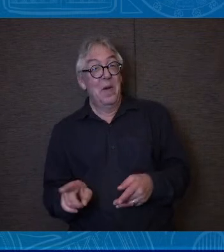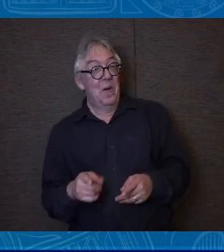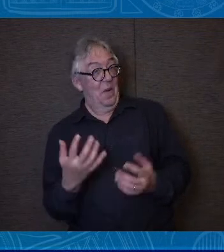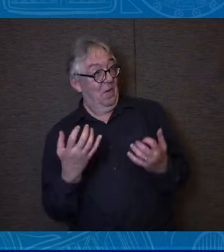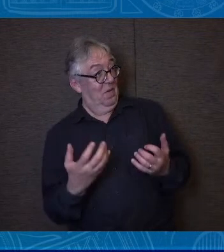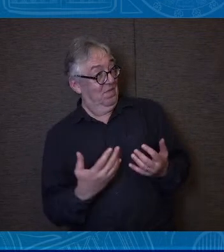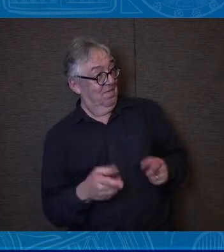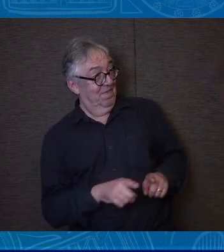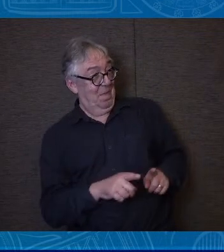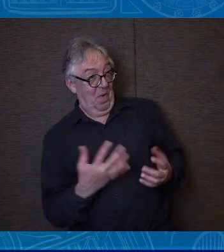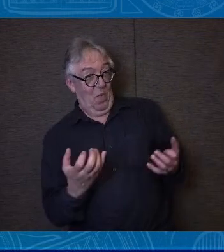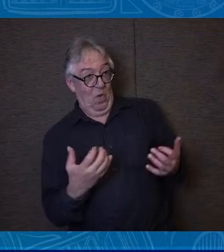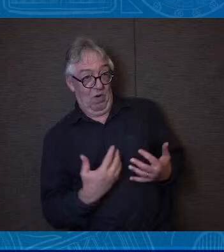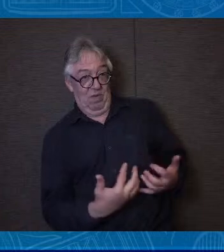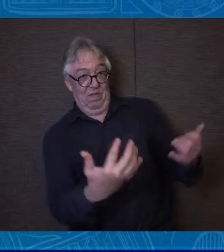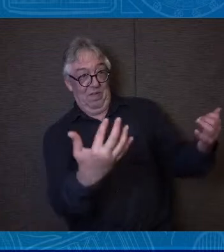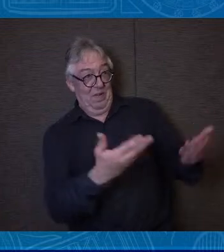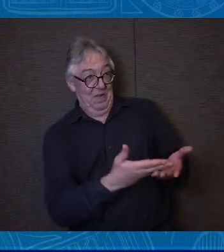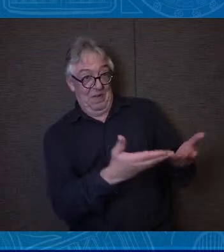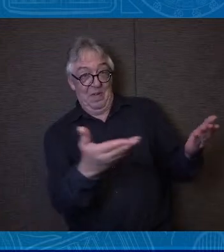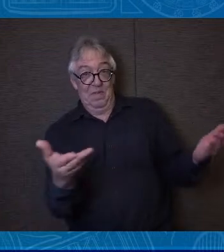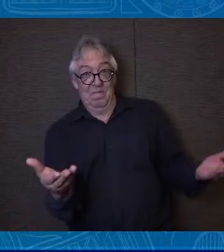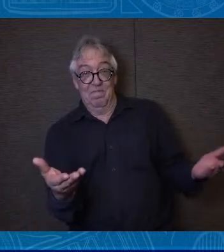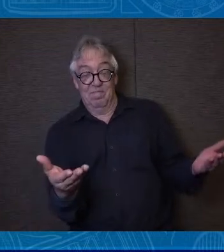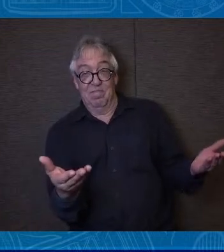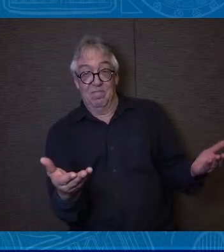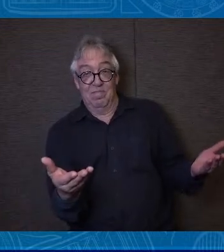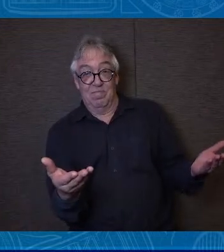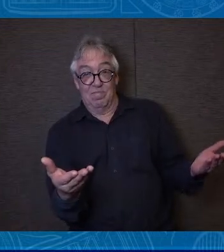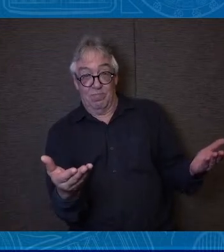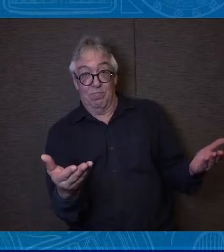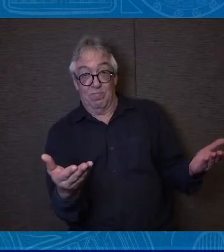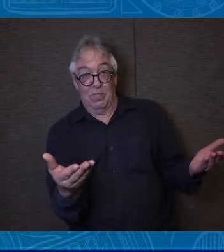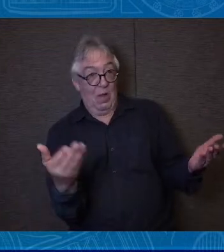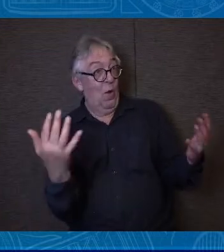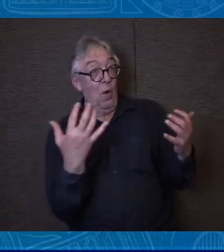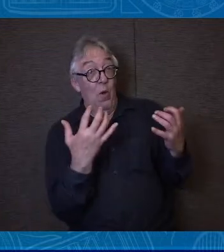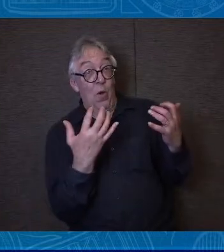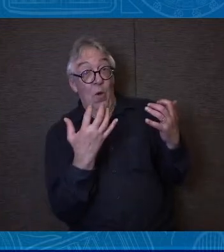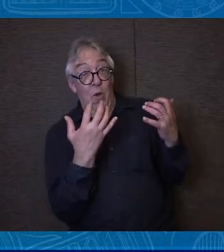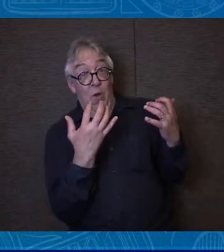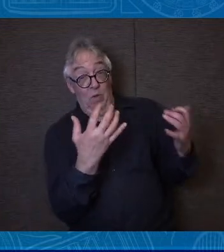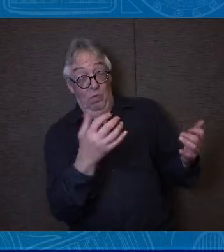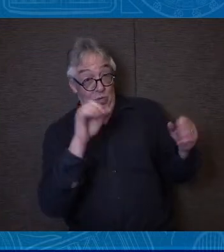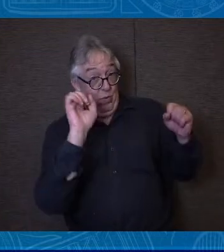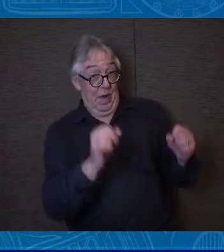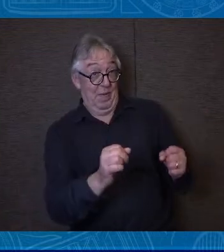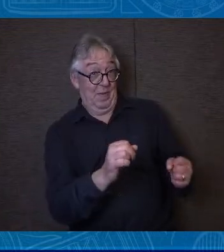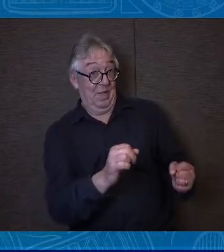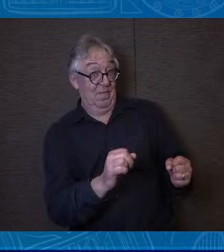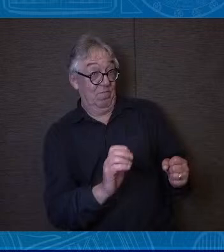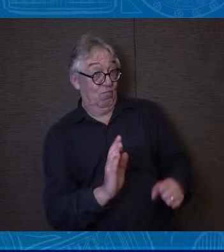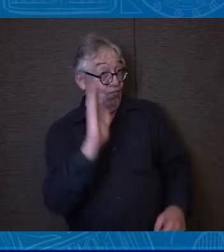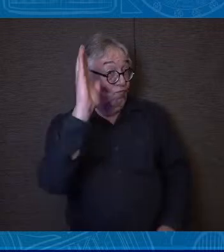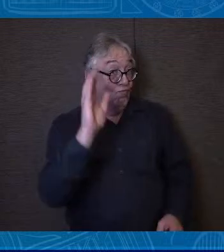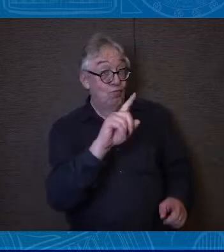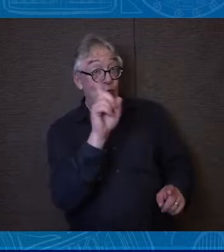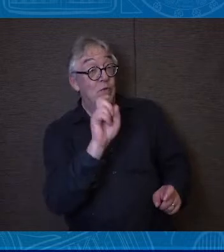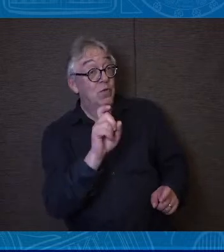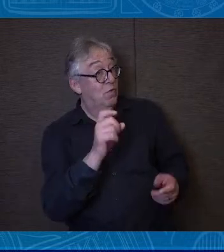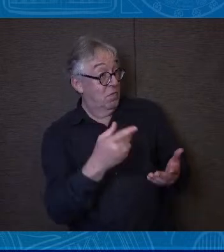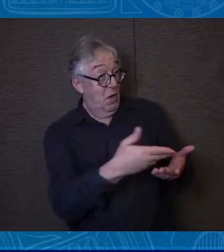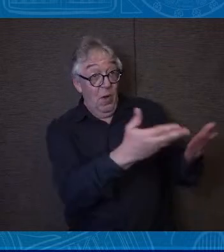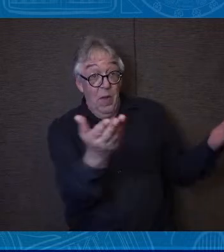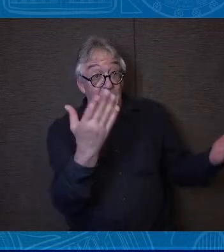now to open the opportunities for questions from the floor. So I don't know if there's